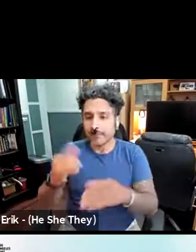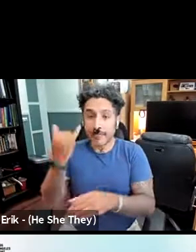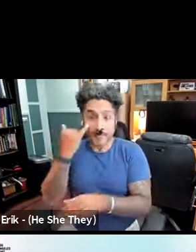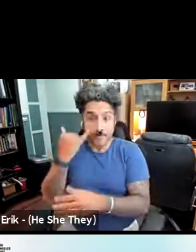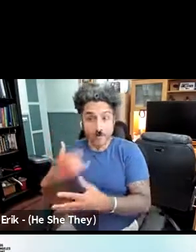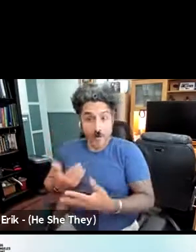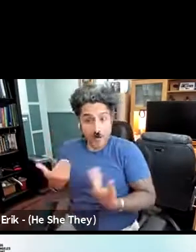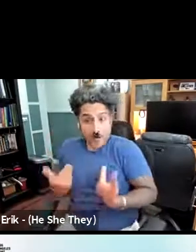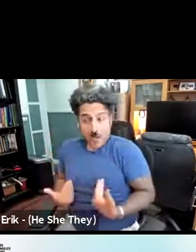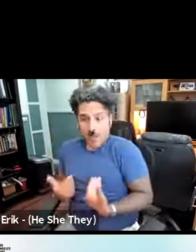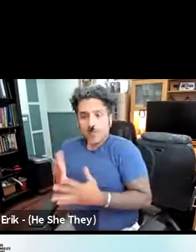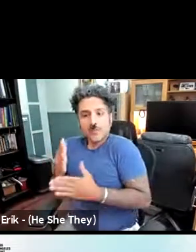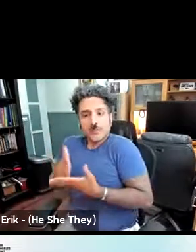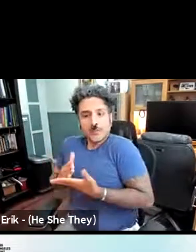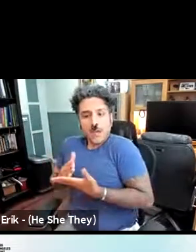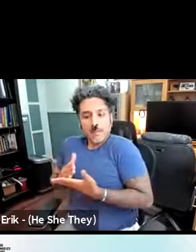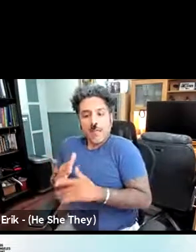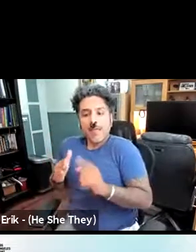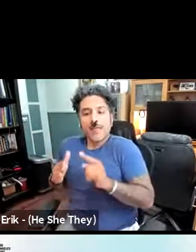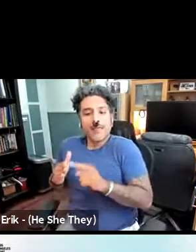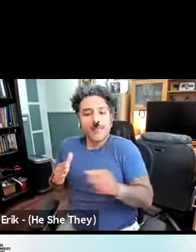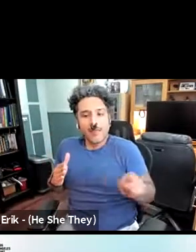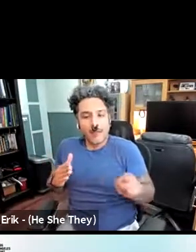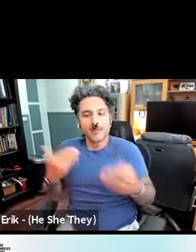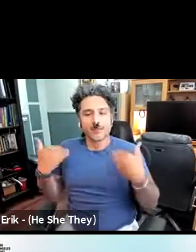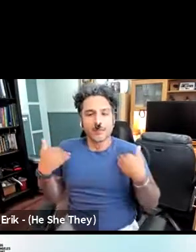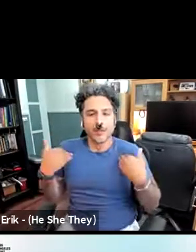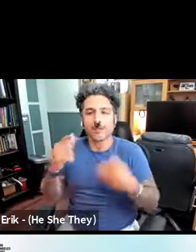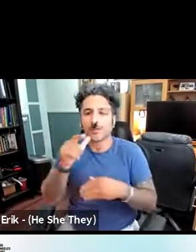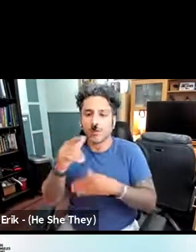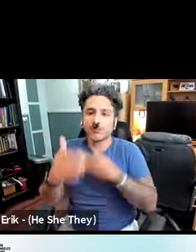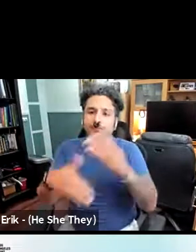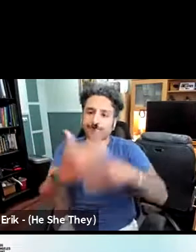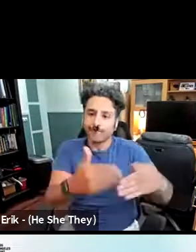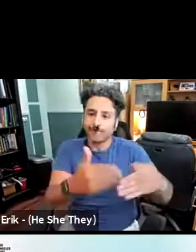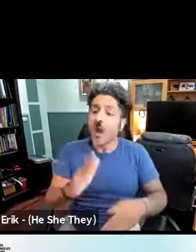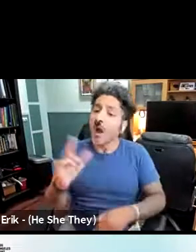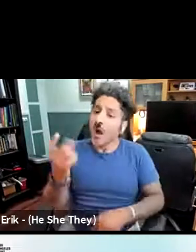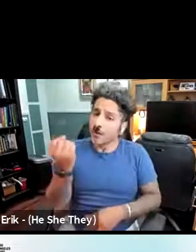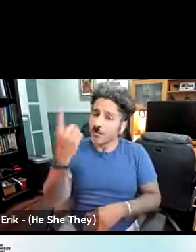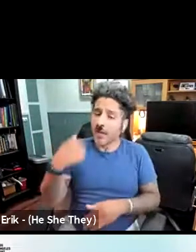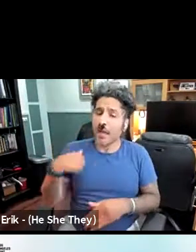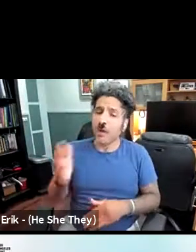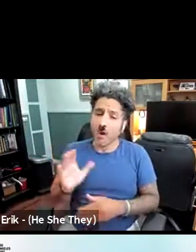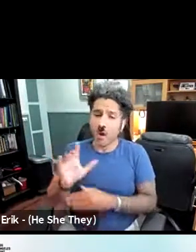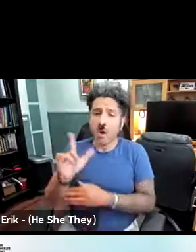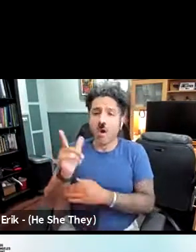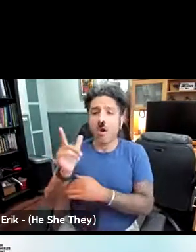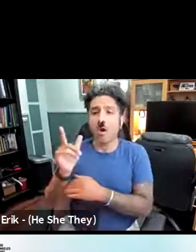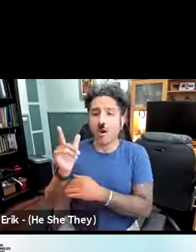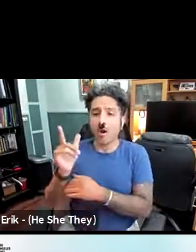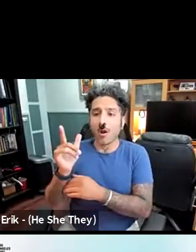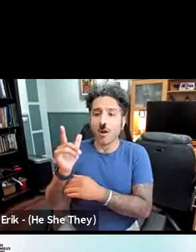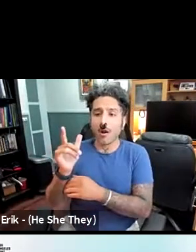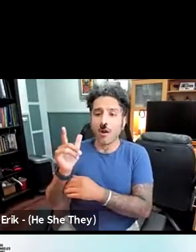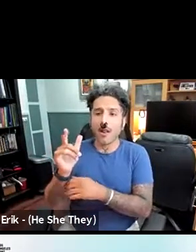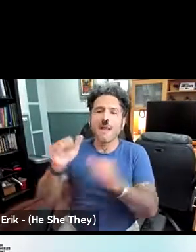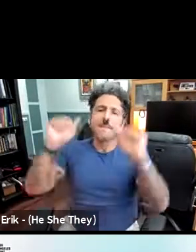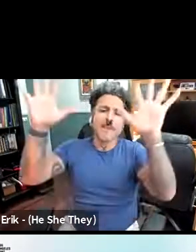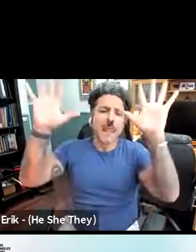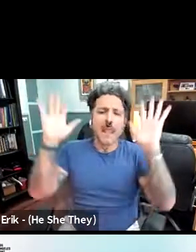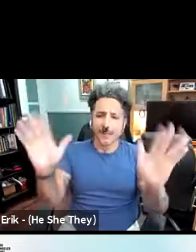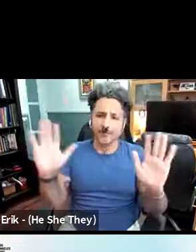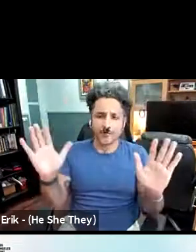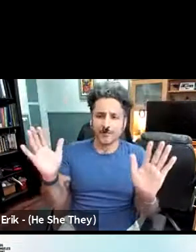They got to understand our legendary history. There you go. The reason why we have to fight